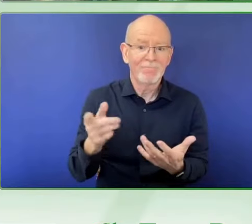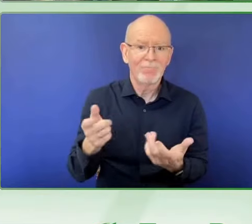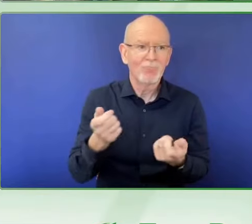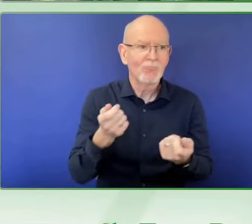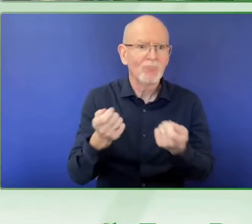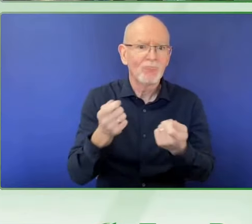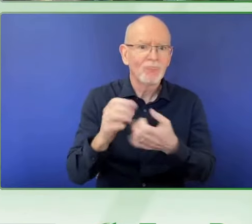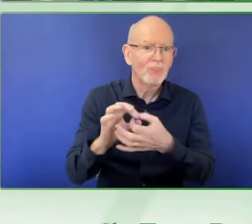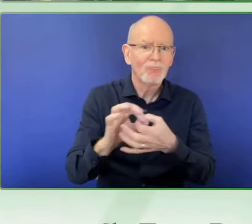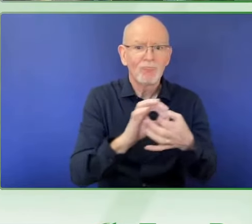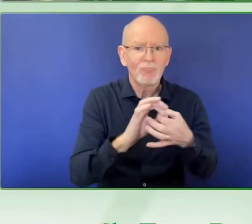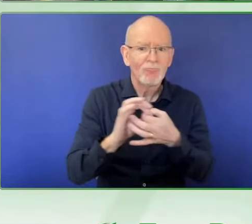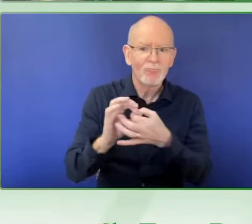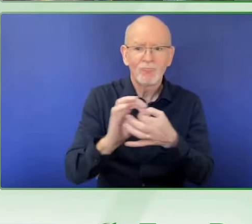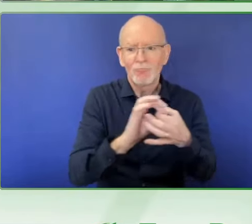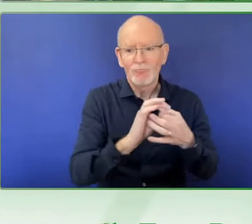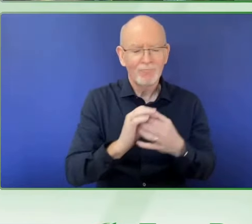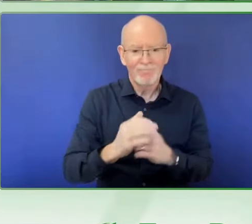outreach.